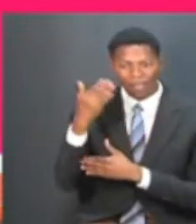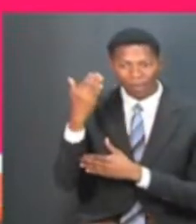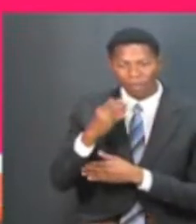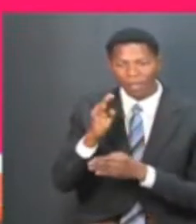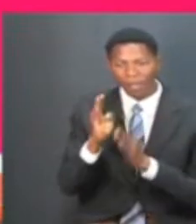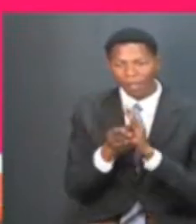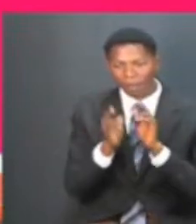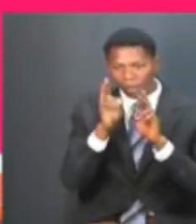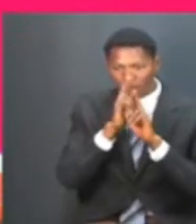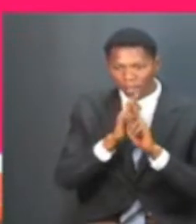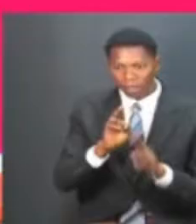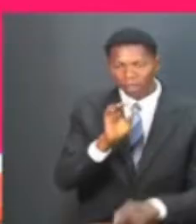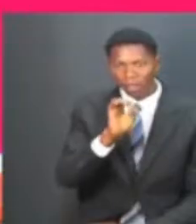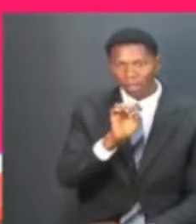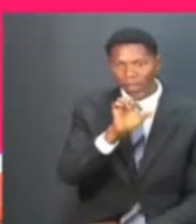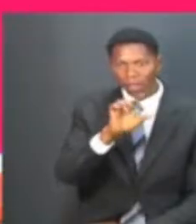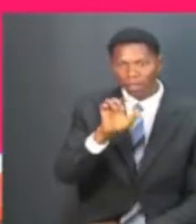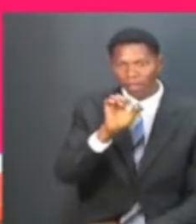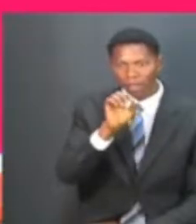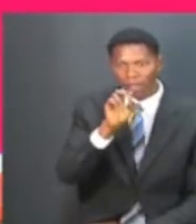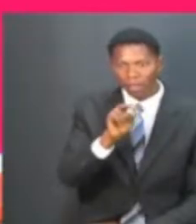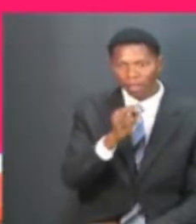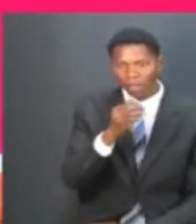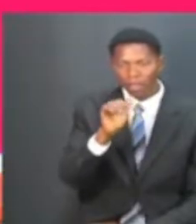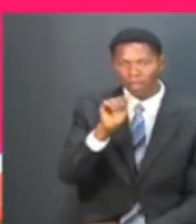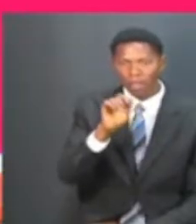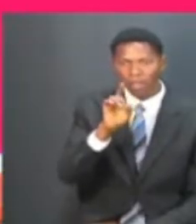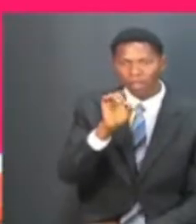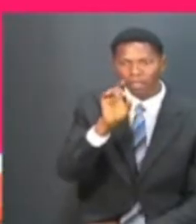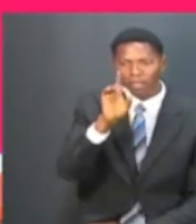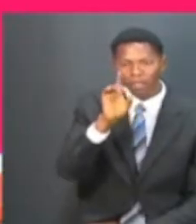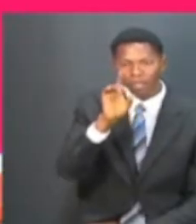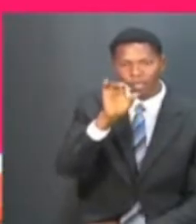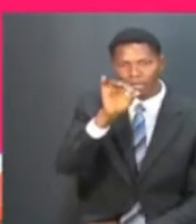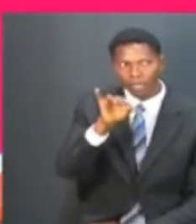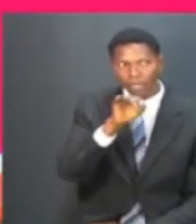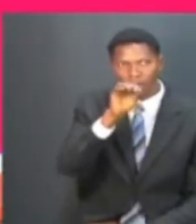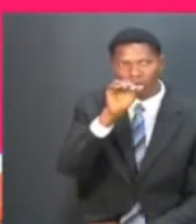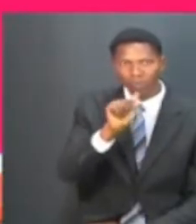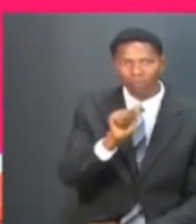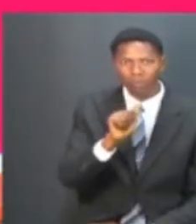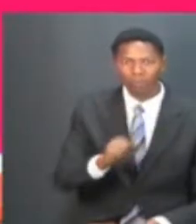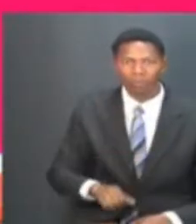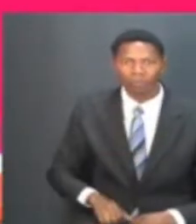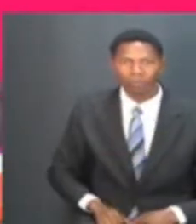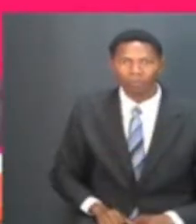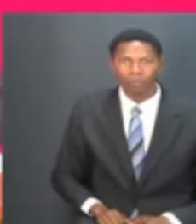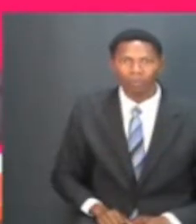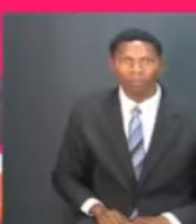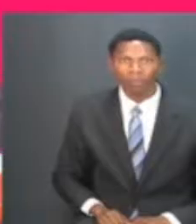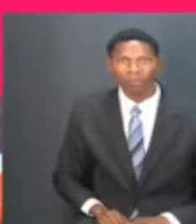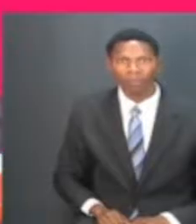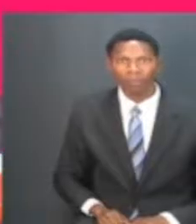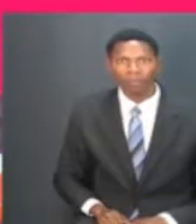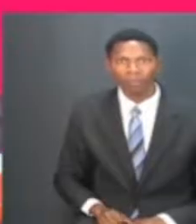Honorable Helen Adjoa-Ntoso. Before we proceed to the second statement for the day,